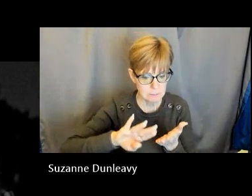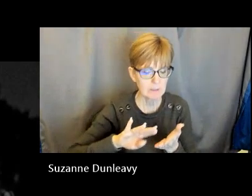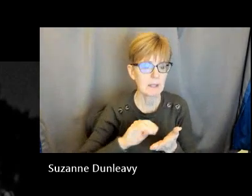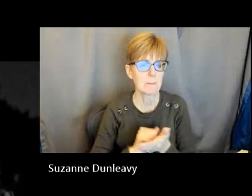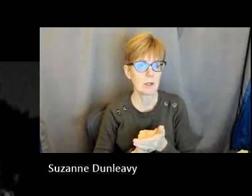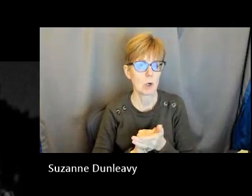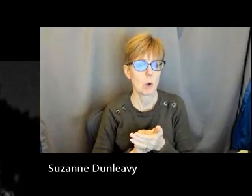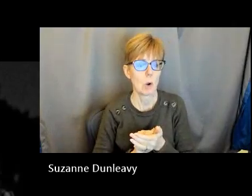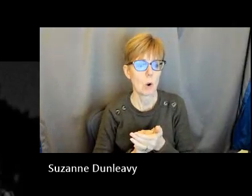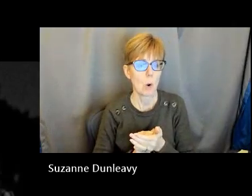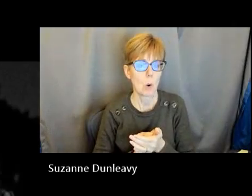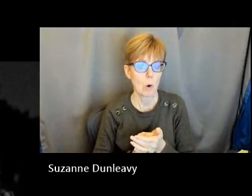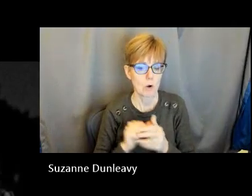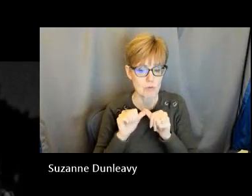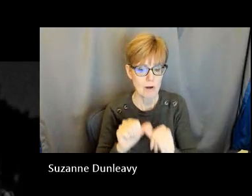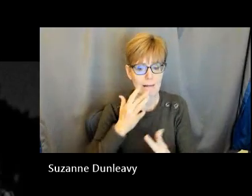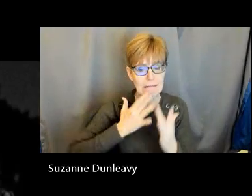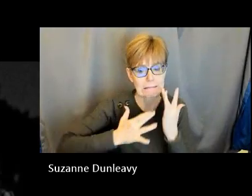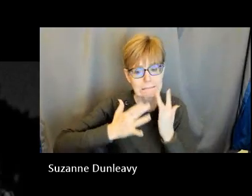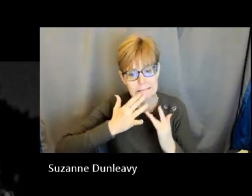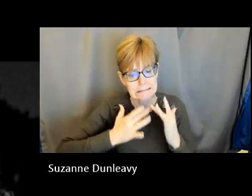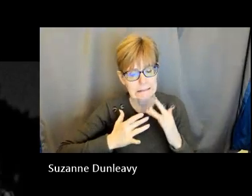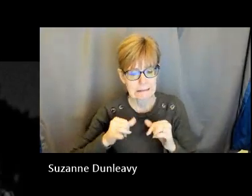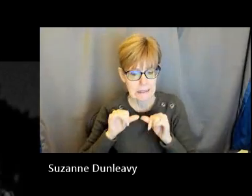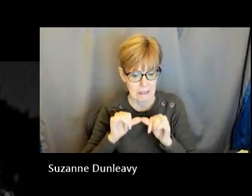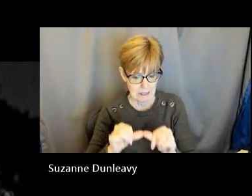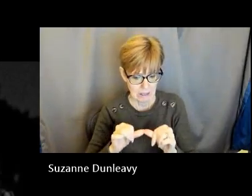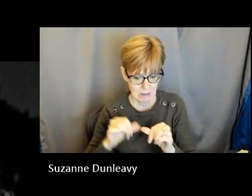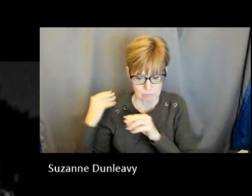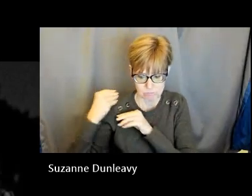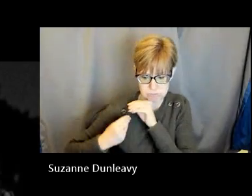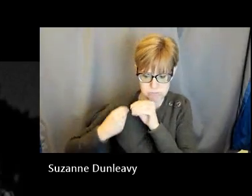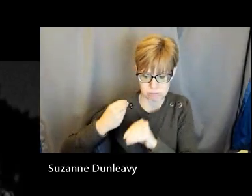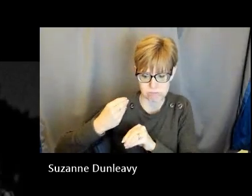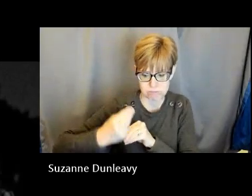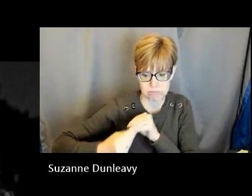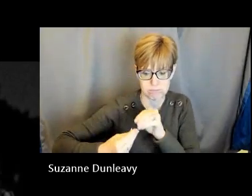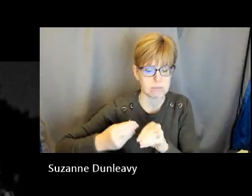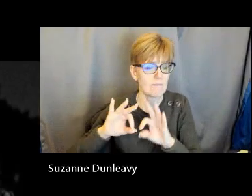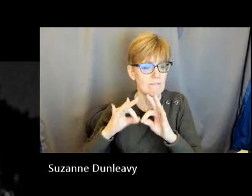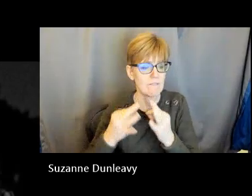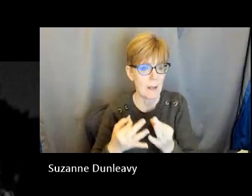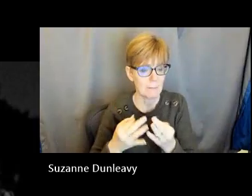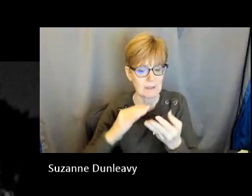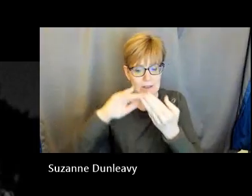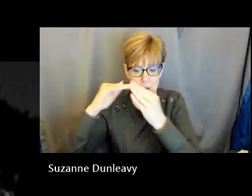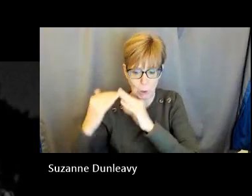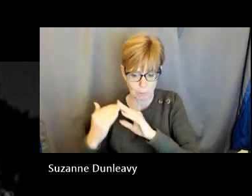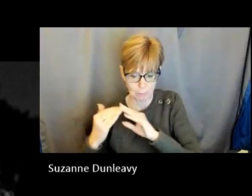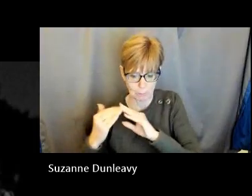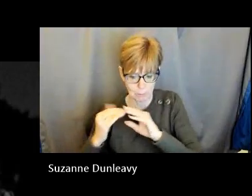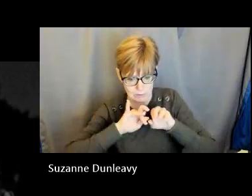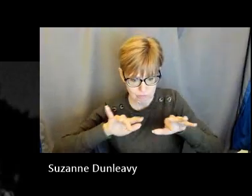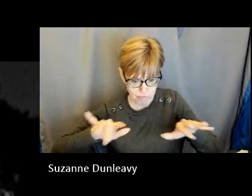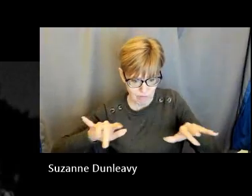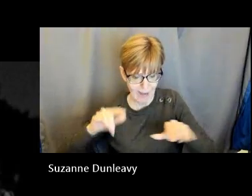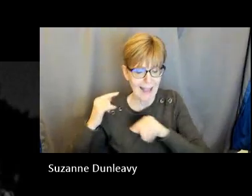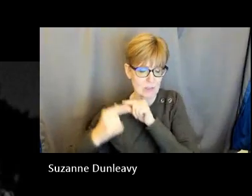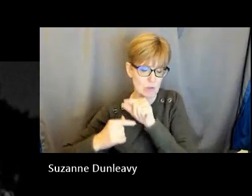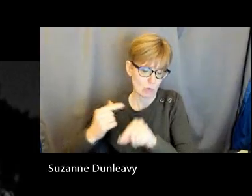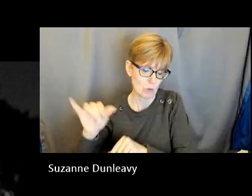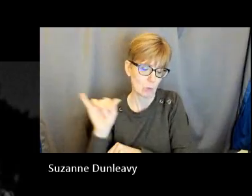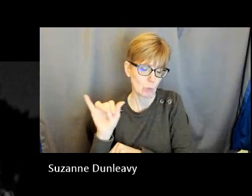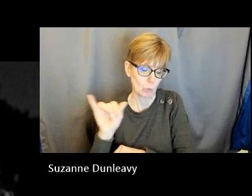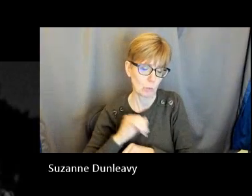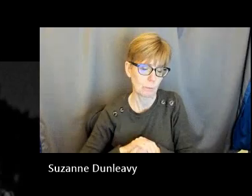repeatedly over time, the effects reverberate across families, across communities, and across generations. And this is a